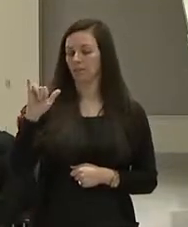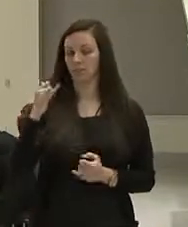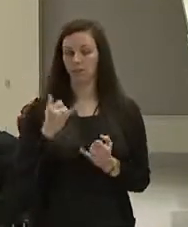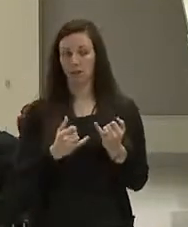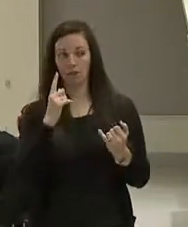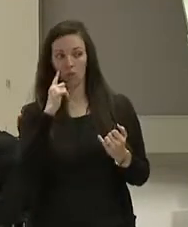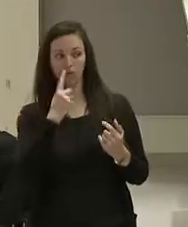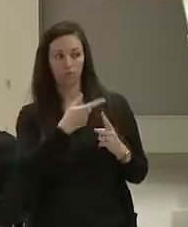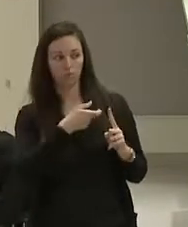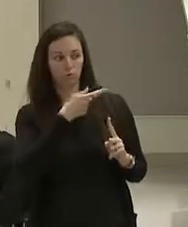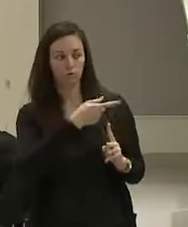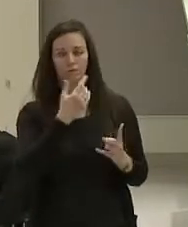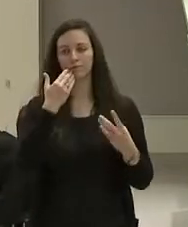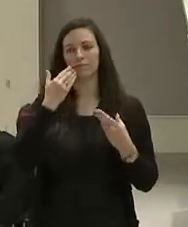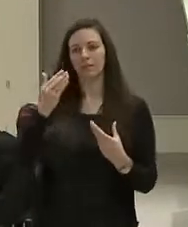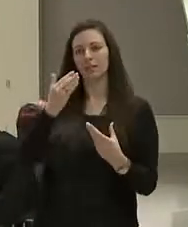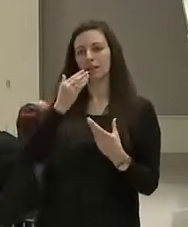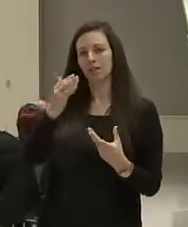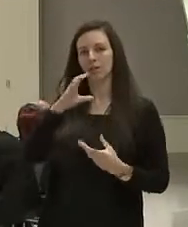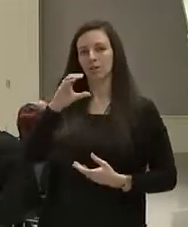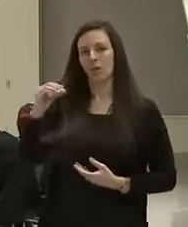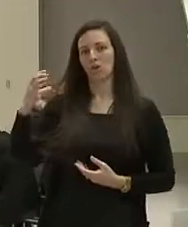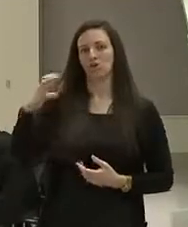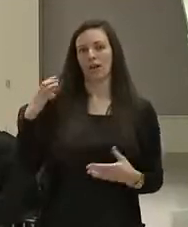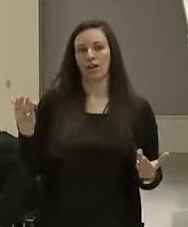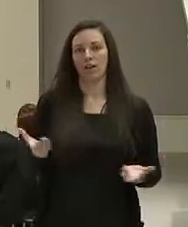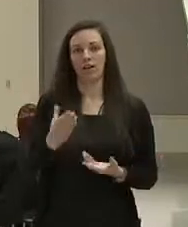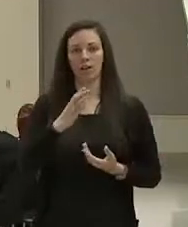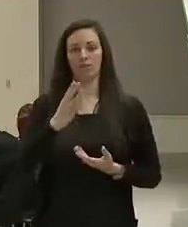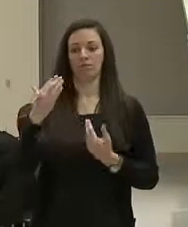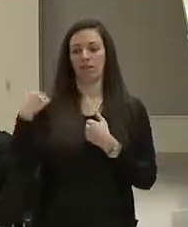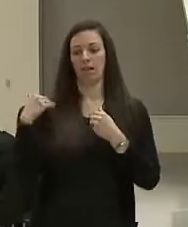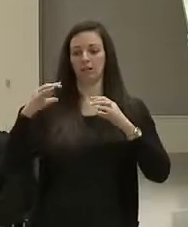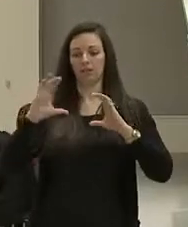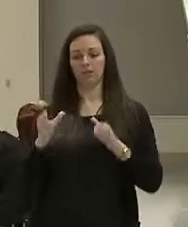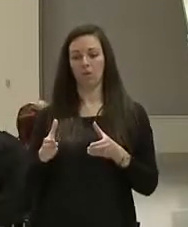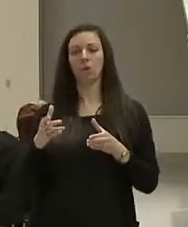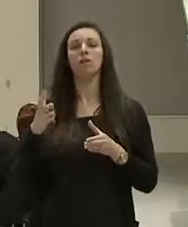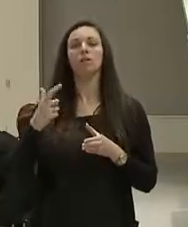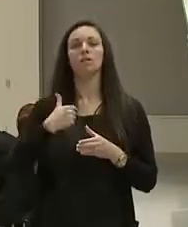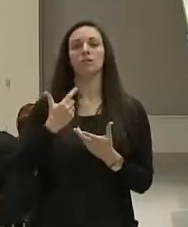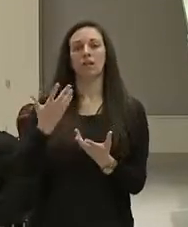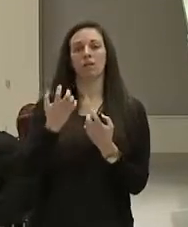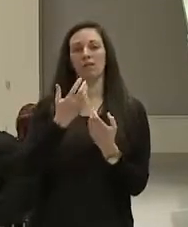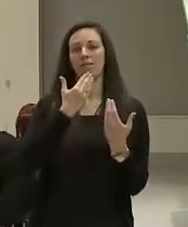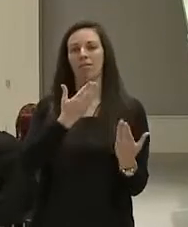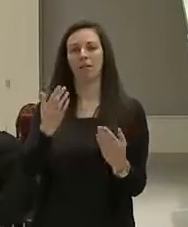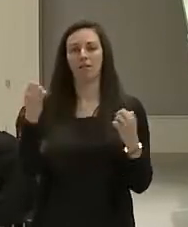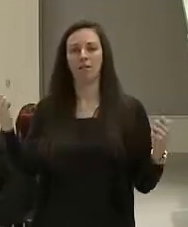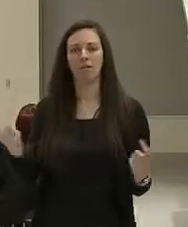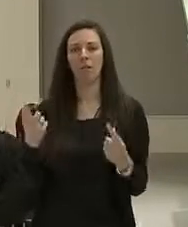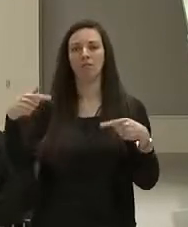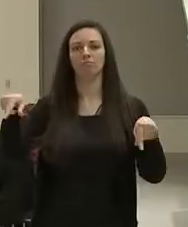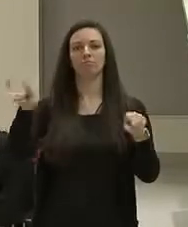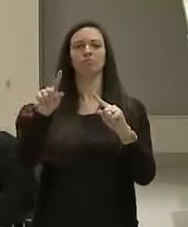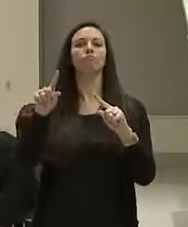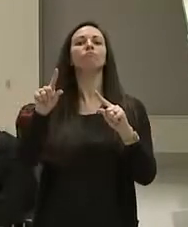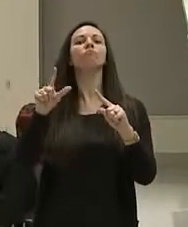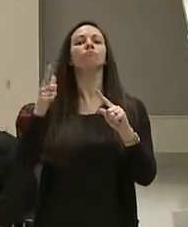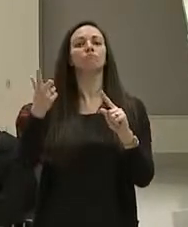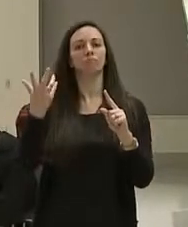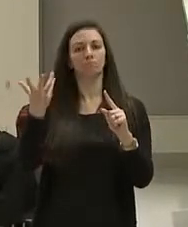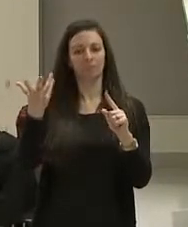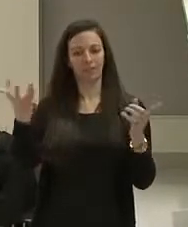And as co-chair of the President's Task Force on 21st Century Policing, I want to thank all of you who have been